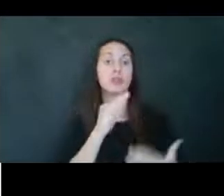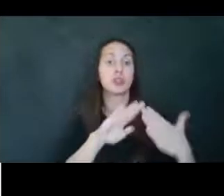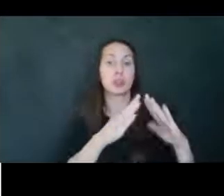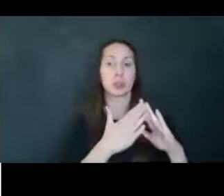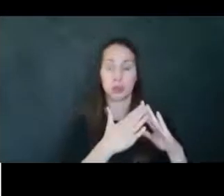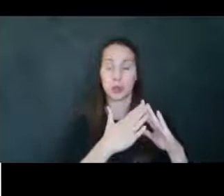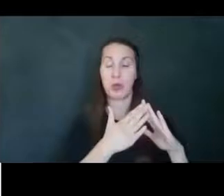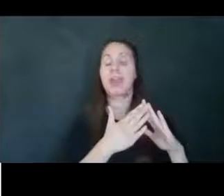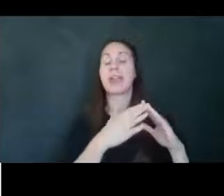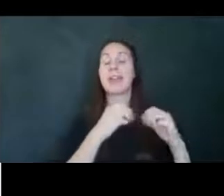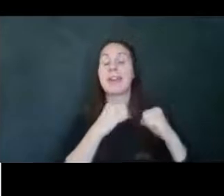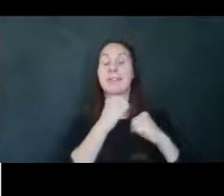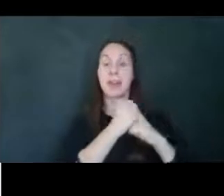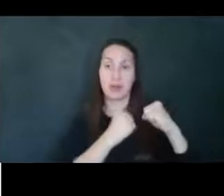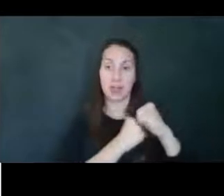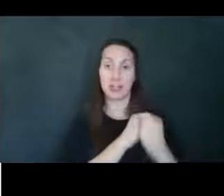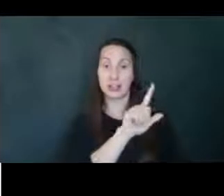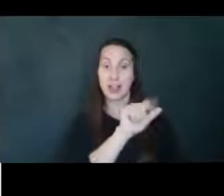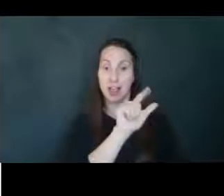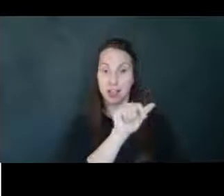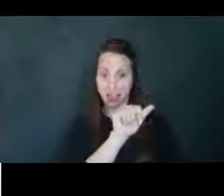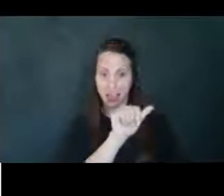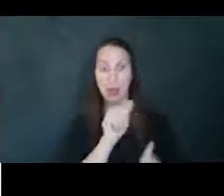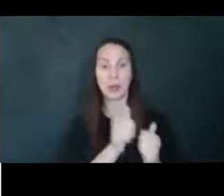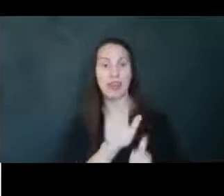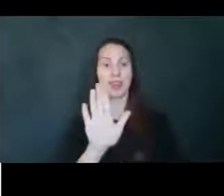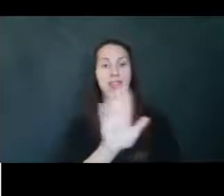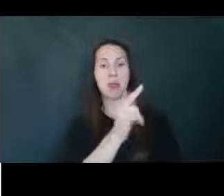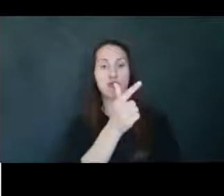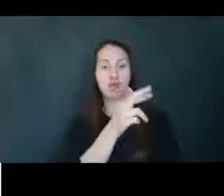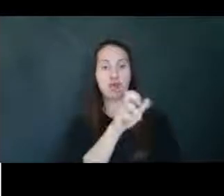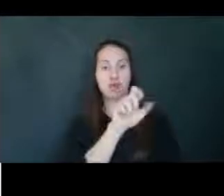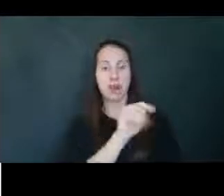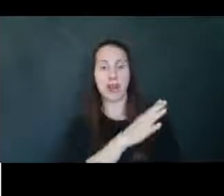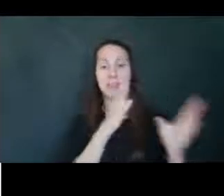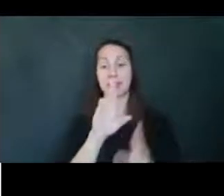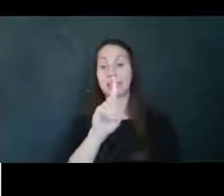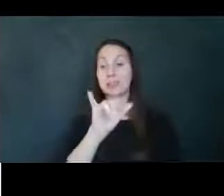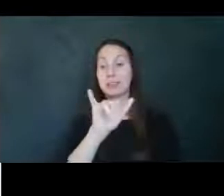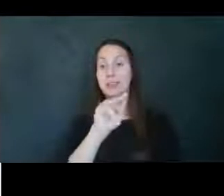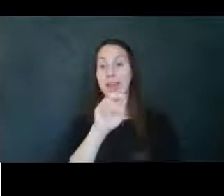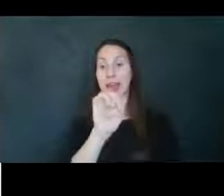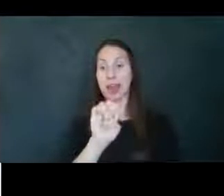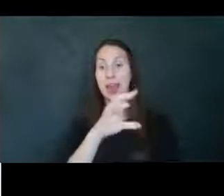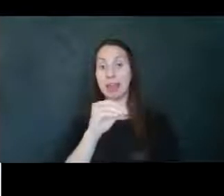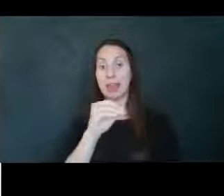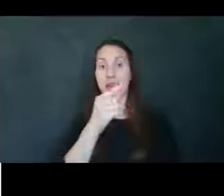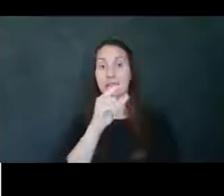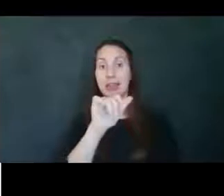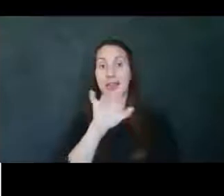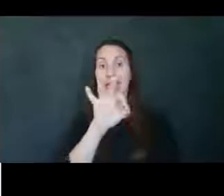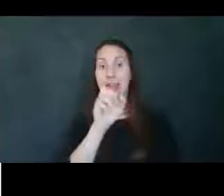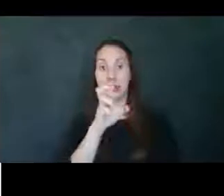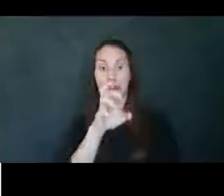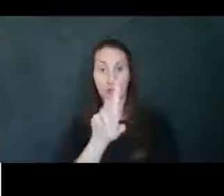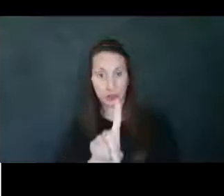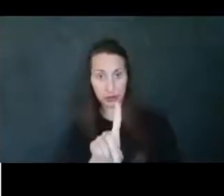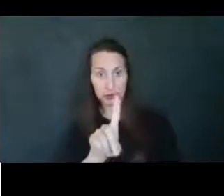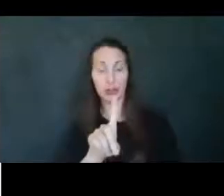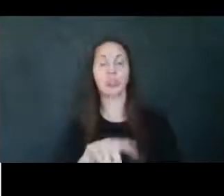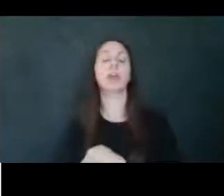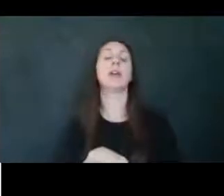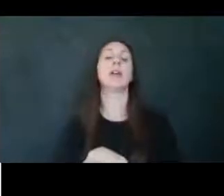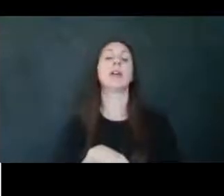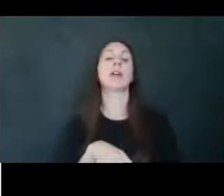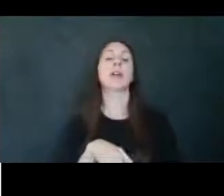Los Angeles through the Cutting Edge Grant, the Diane and Guildford Glazer Philanthropies, the Charles and